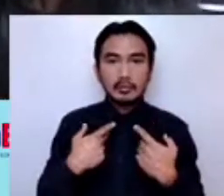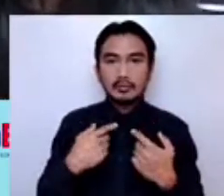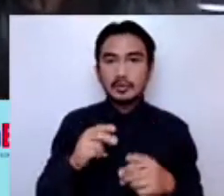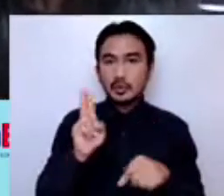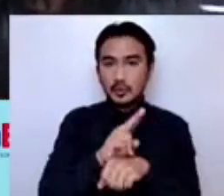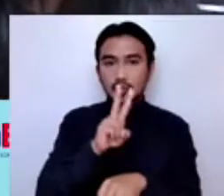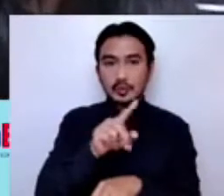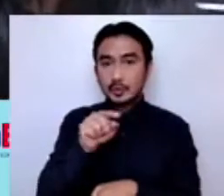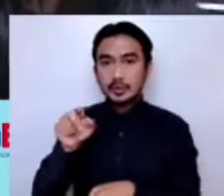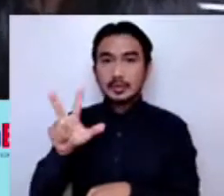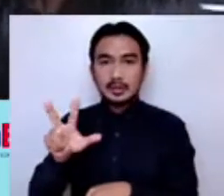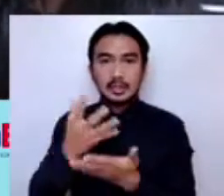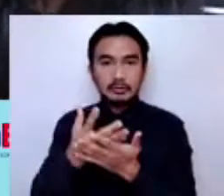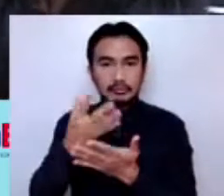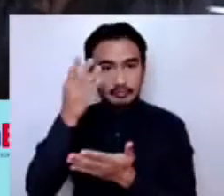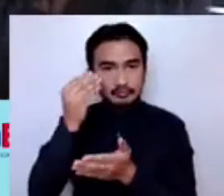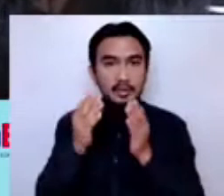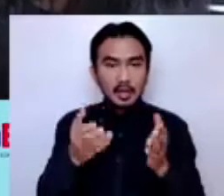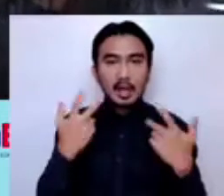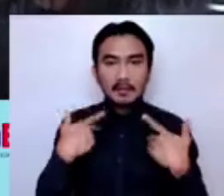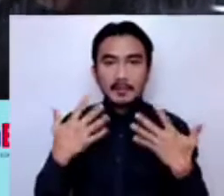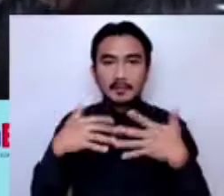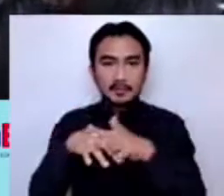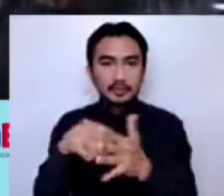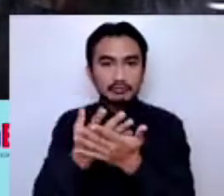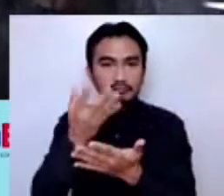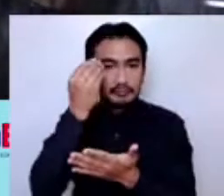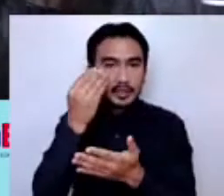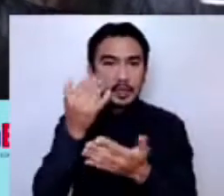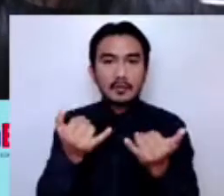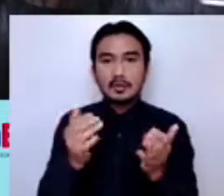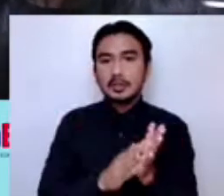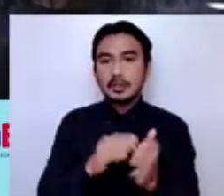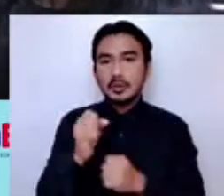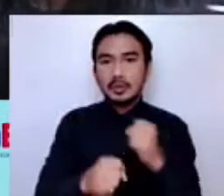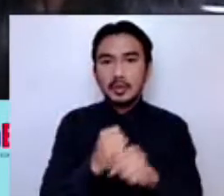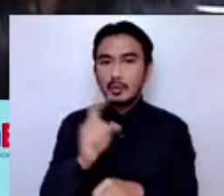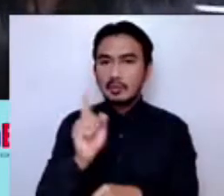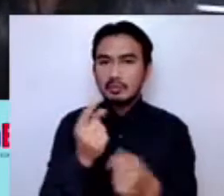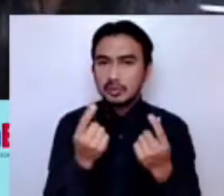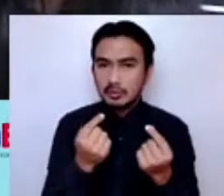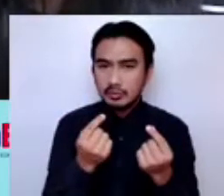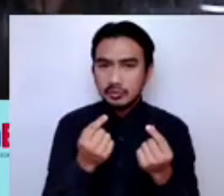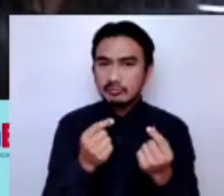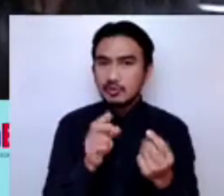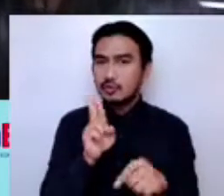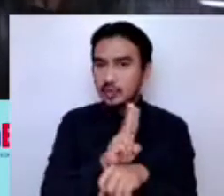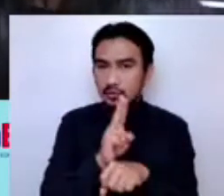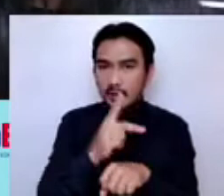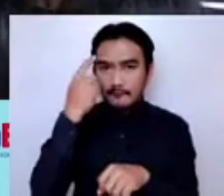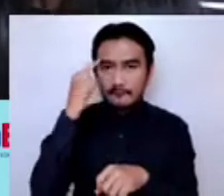or we adopted blended learning for the school year. What do I consider for observation? So